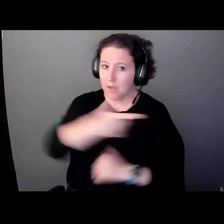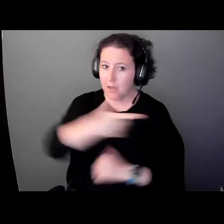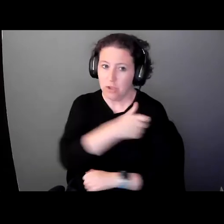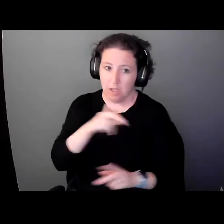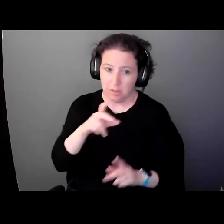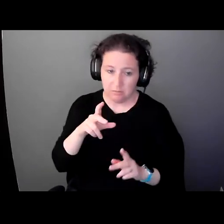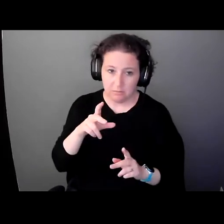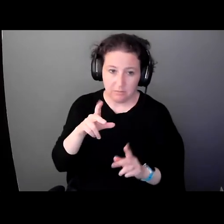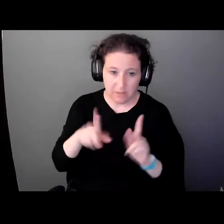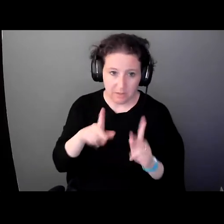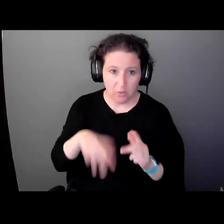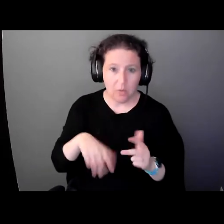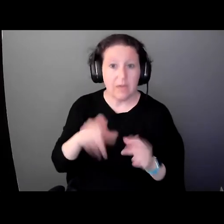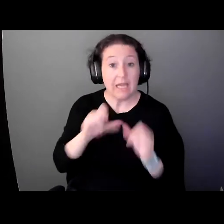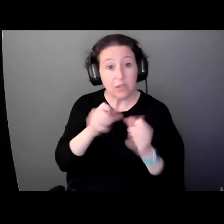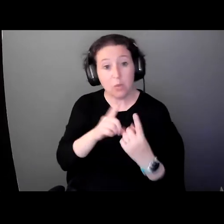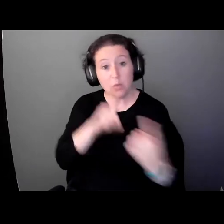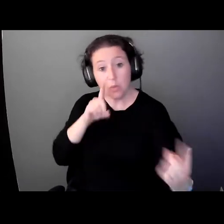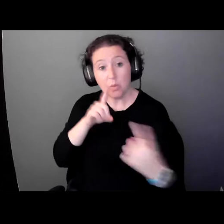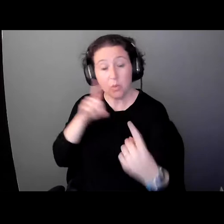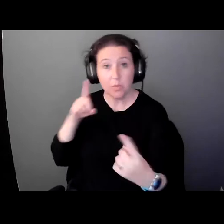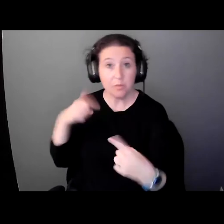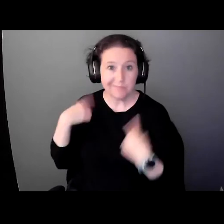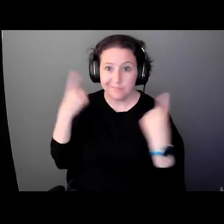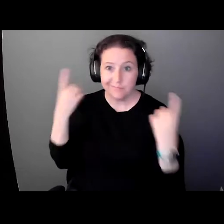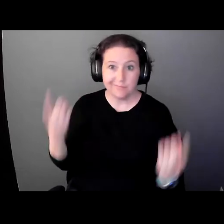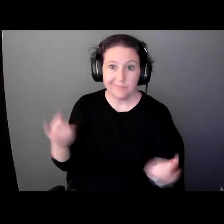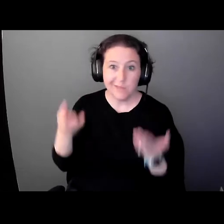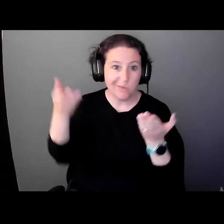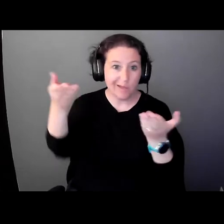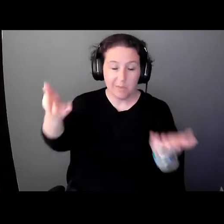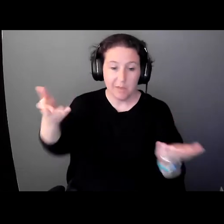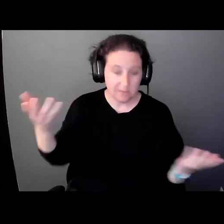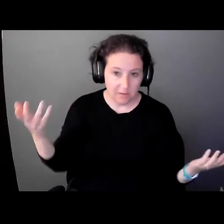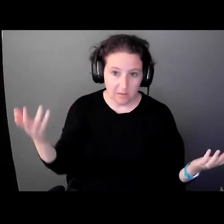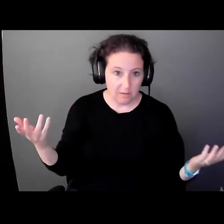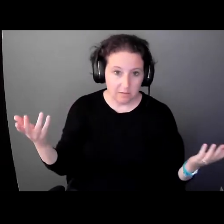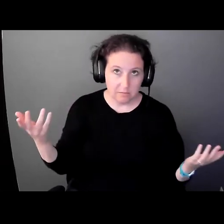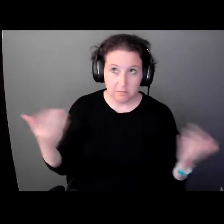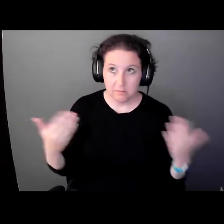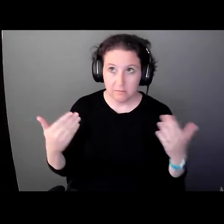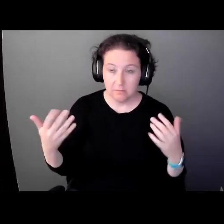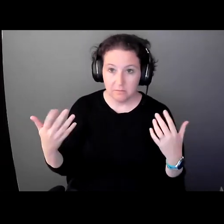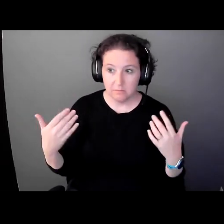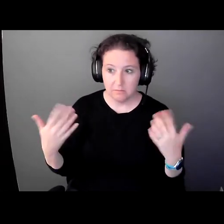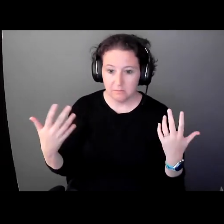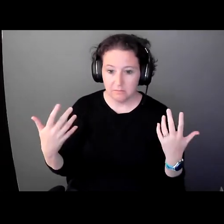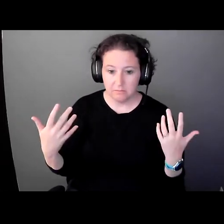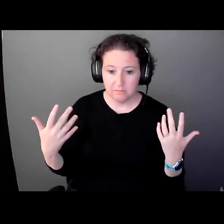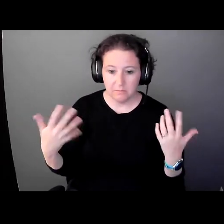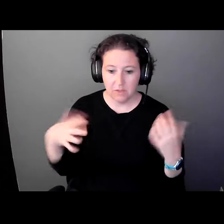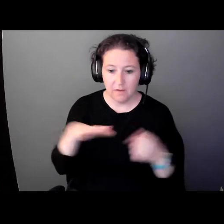and social distancing as has been recommended for almost the entire